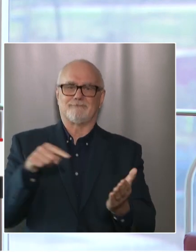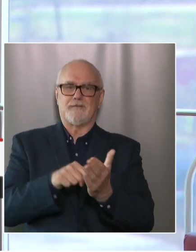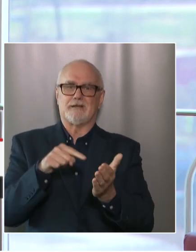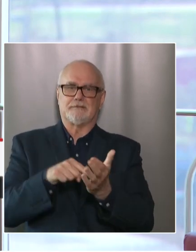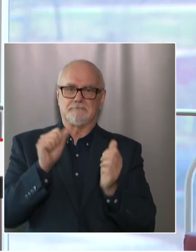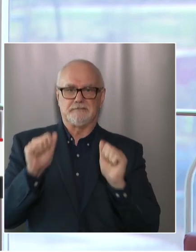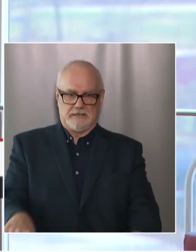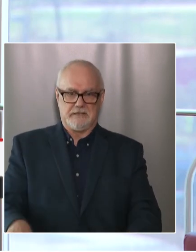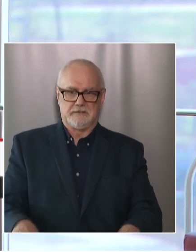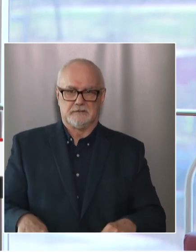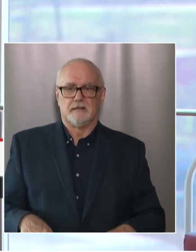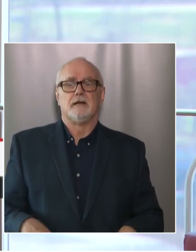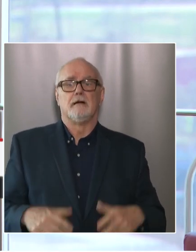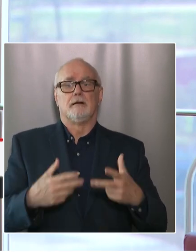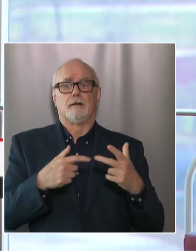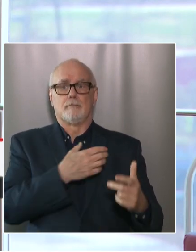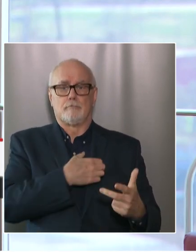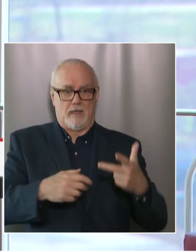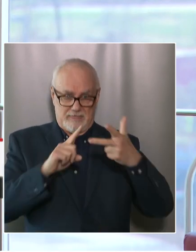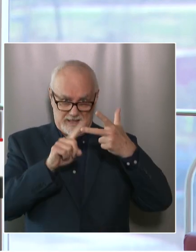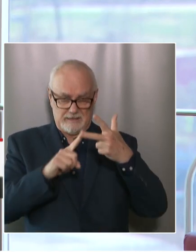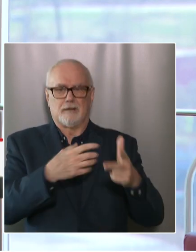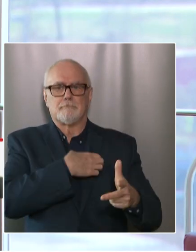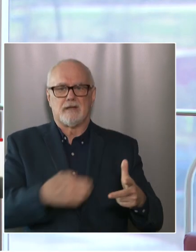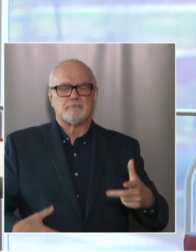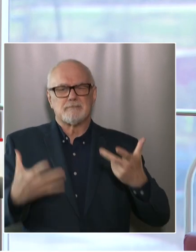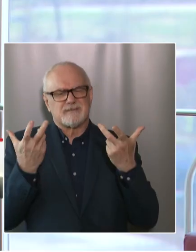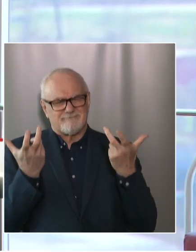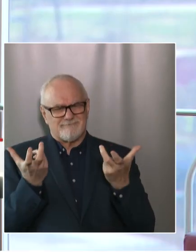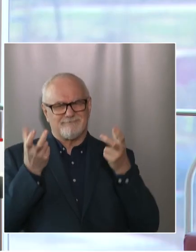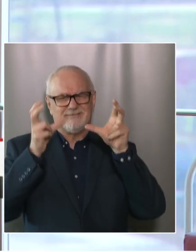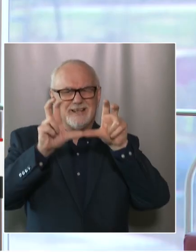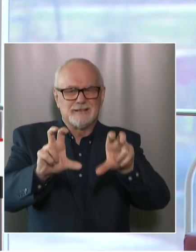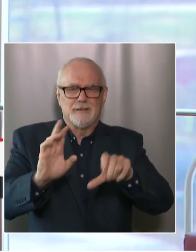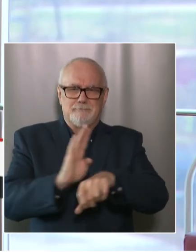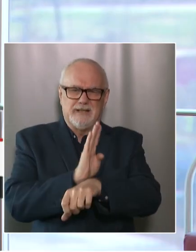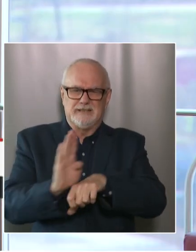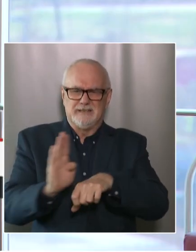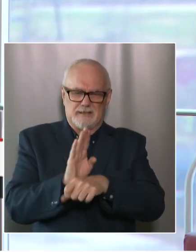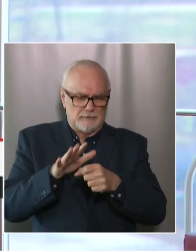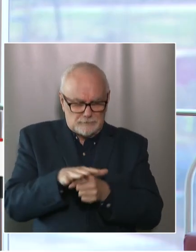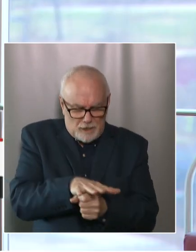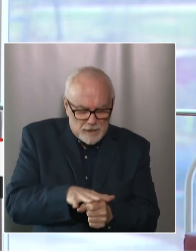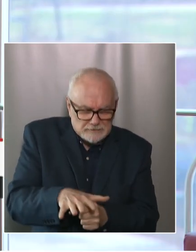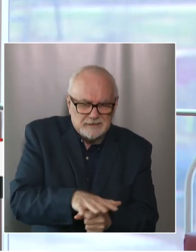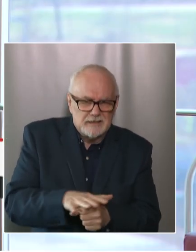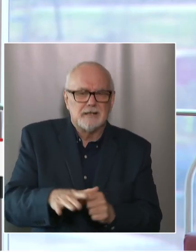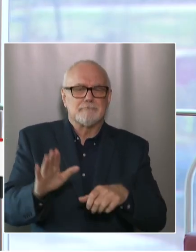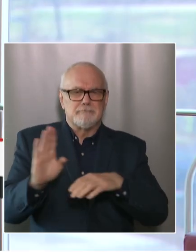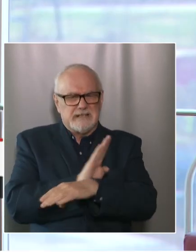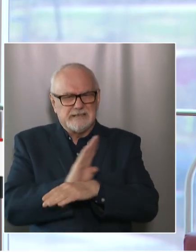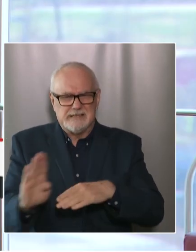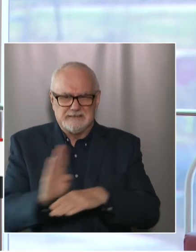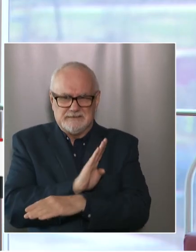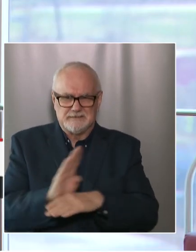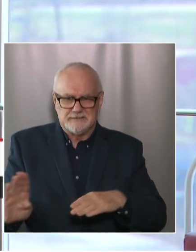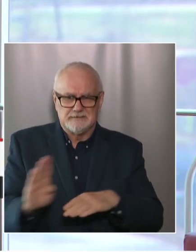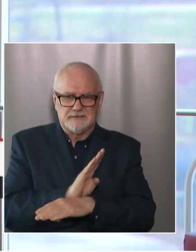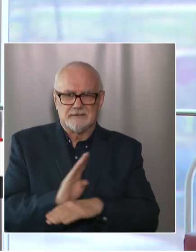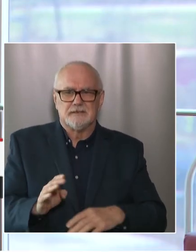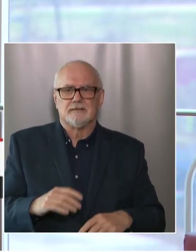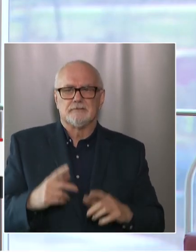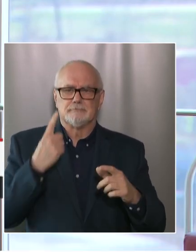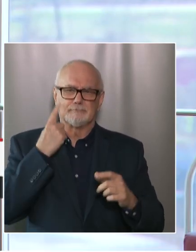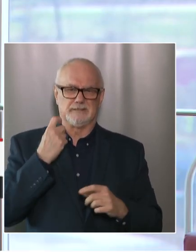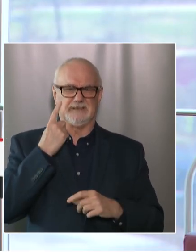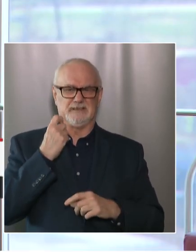mayorship, the spending on local CBEs was $317 million. This last Green